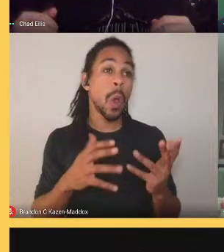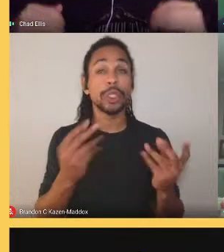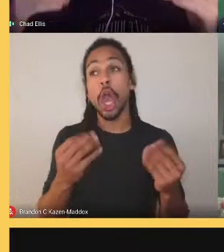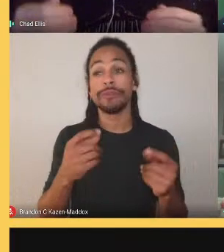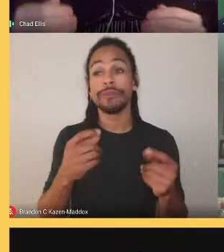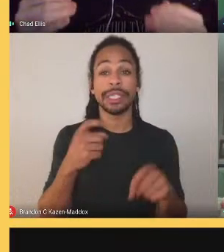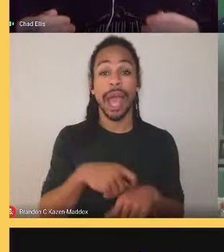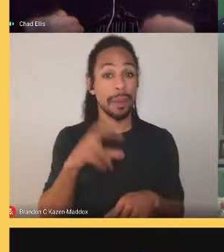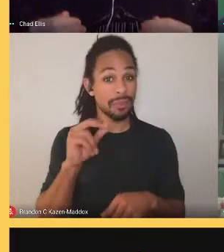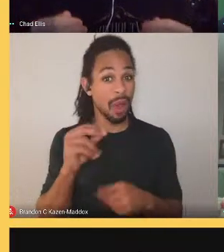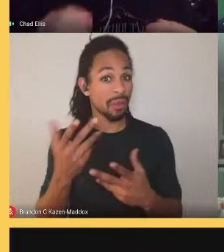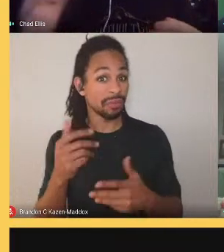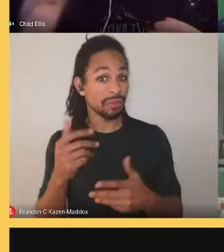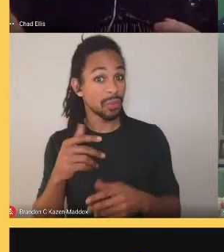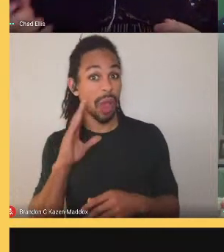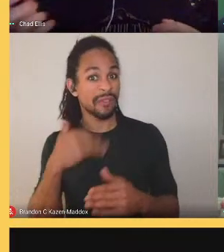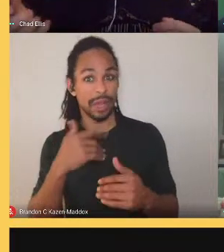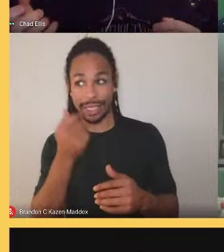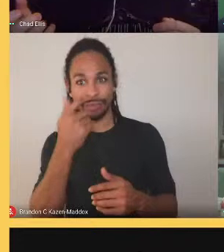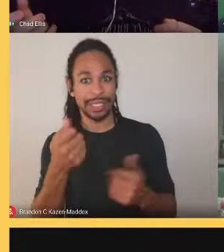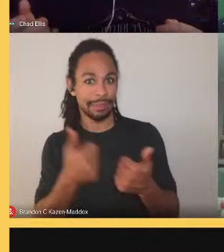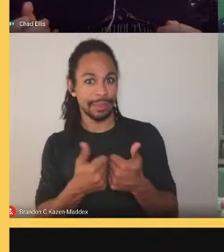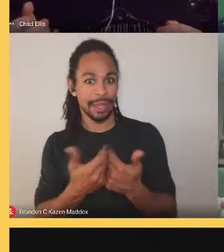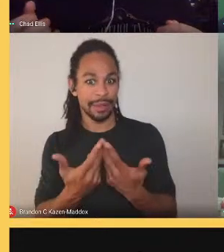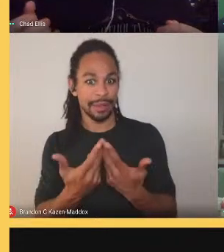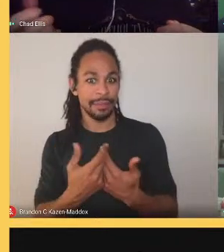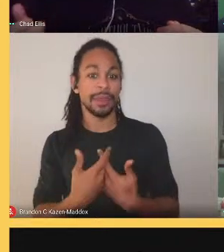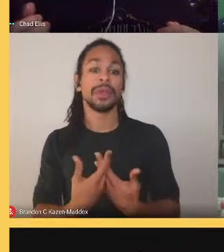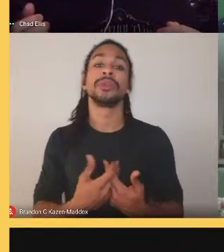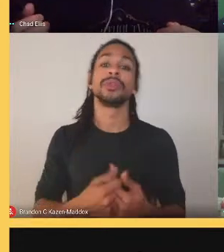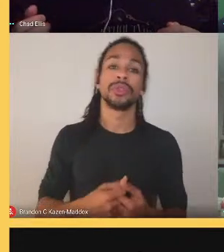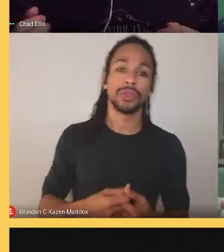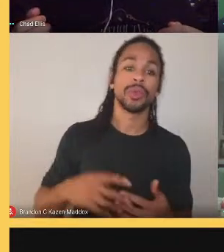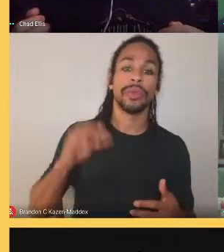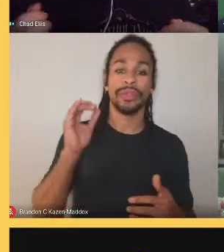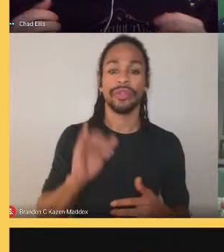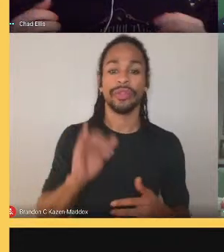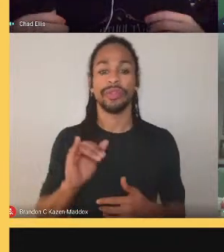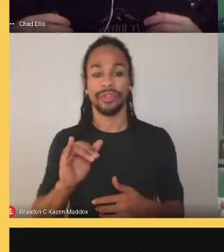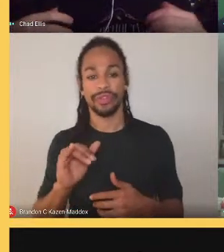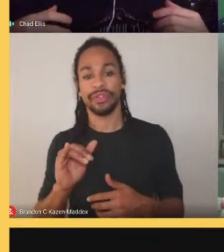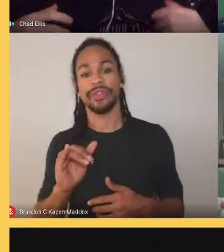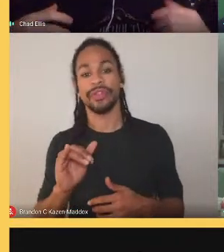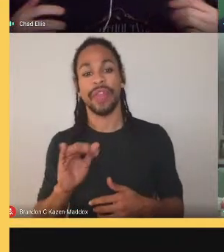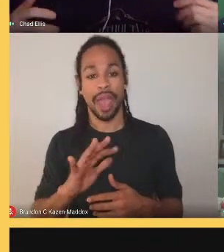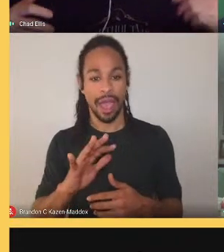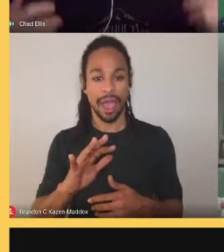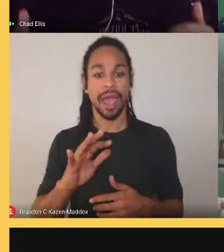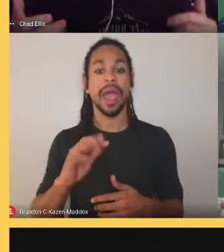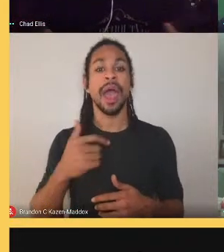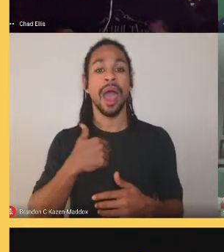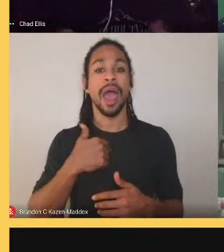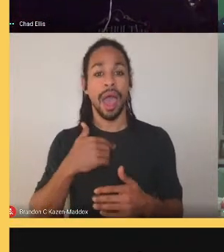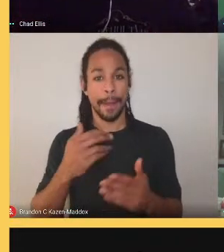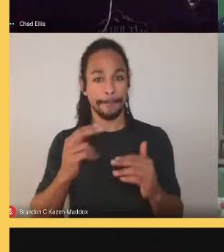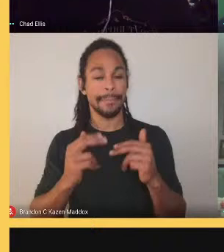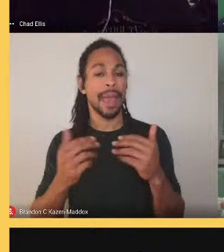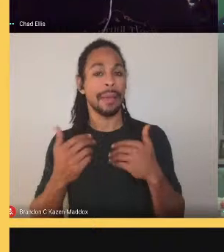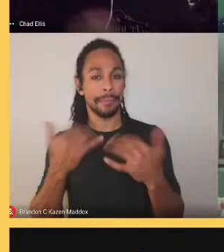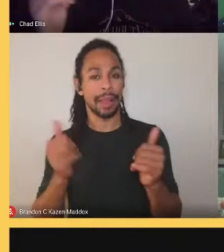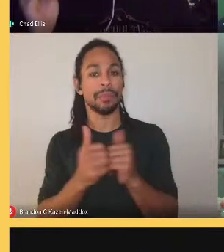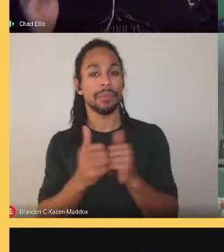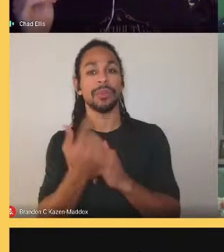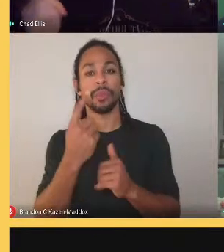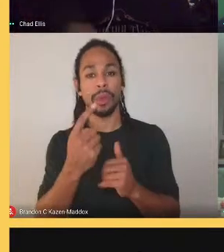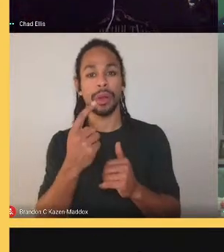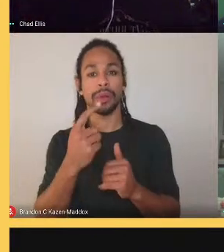the first group was way more capable because they had grown way more within the system itself. So check out Burning Wheel. It's a good one.